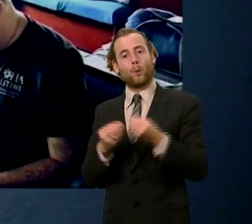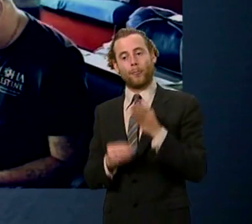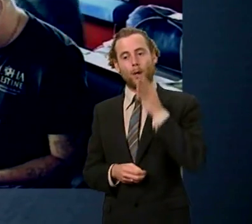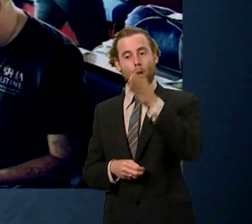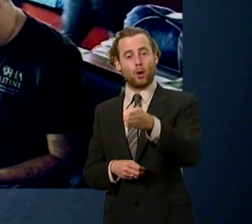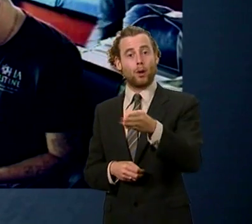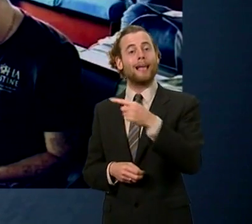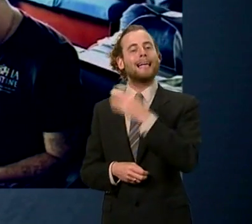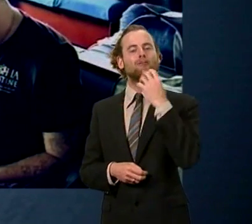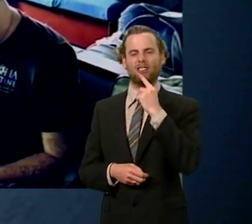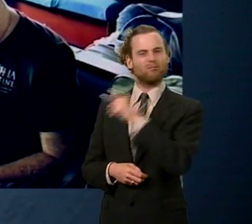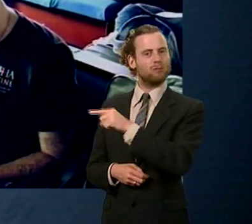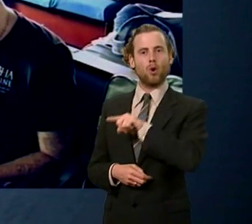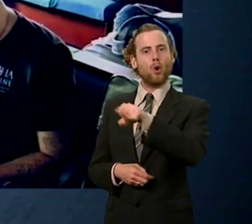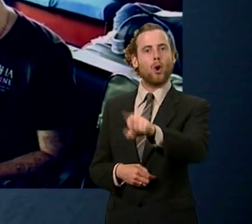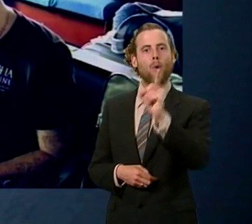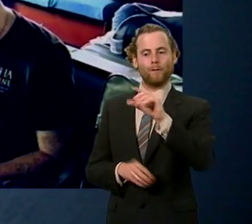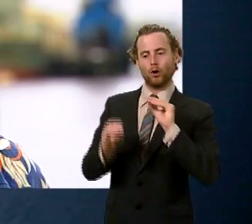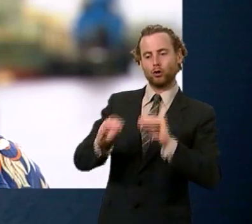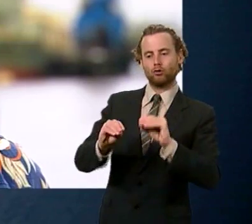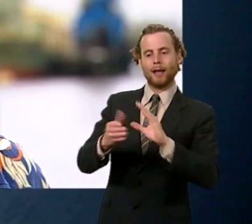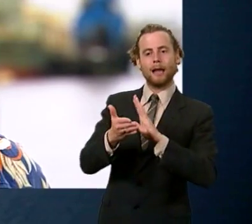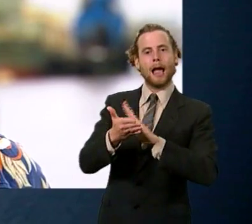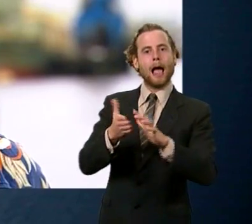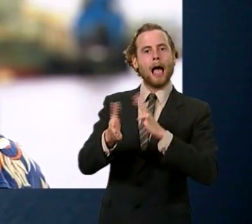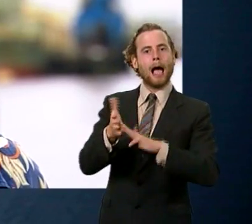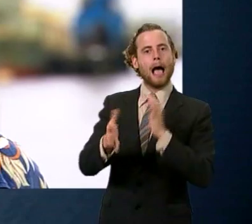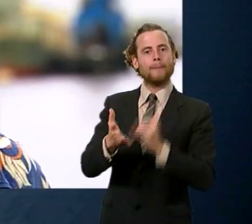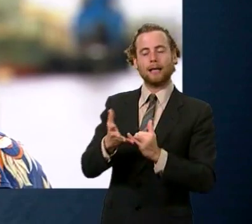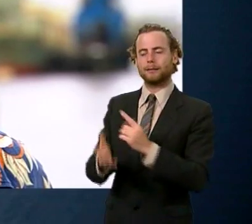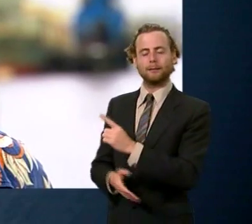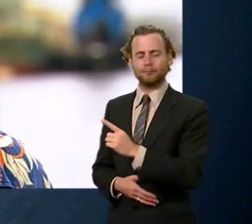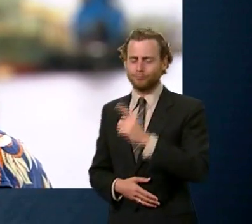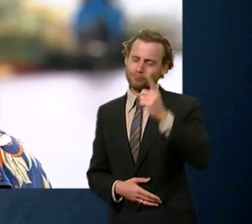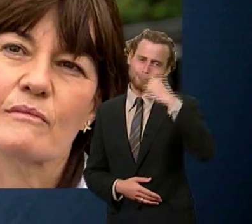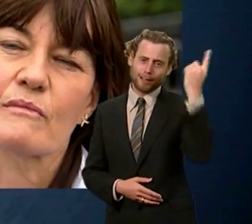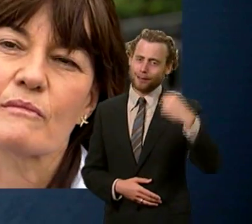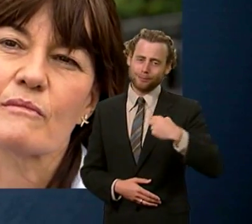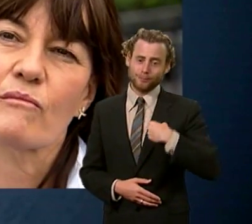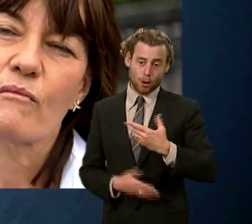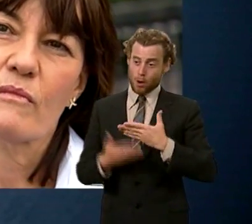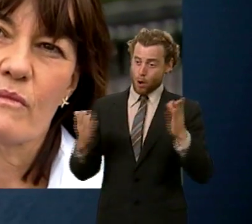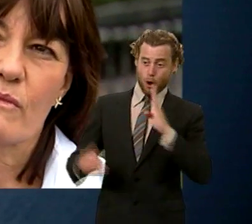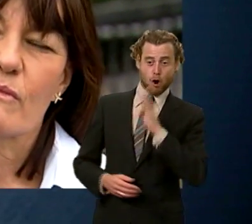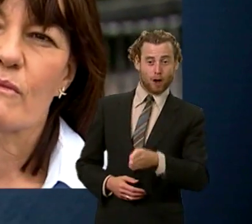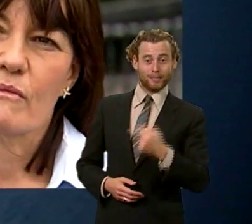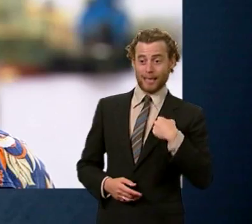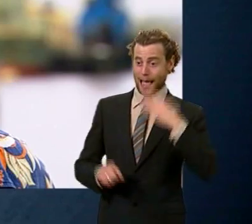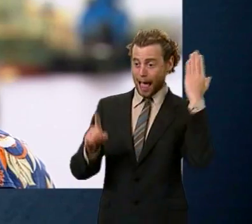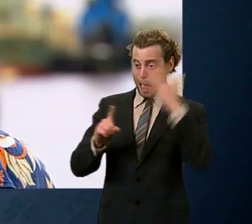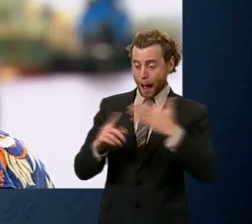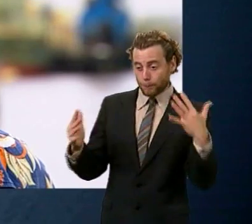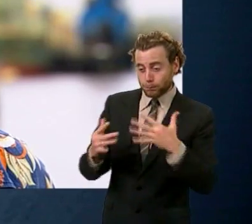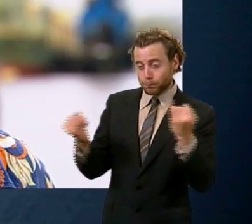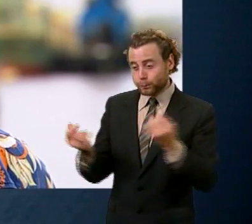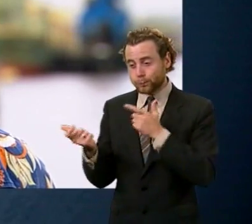train Hamas commandos. It's an out-and-out lie. It's absolutely ridiculous. My life is an open book, and I don't have any interest in being involved